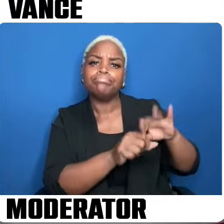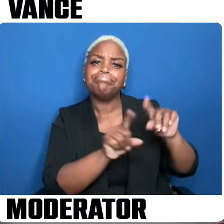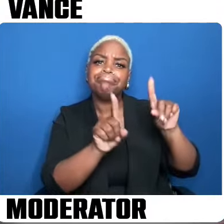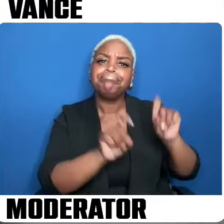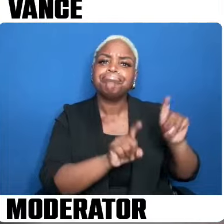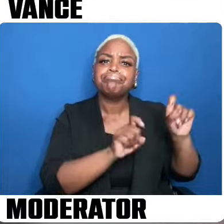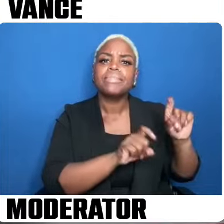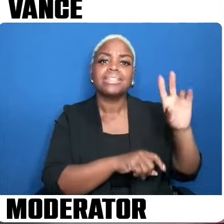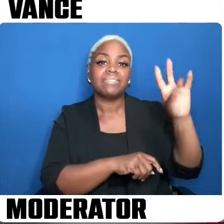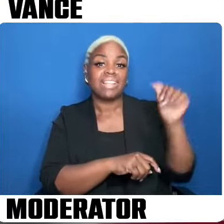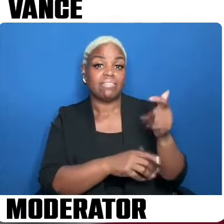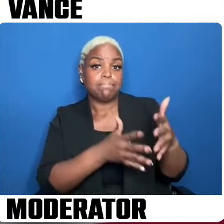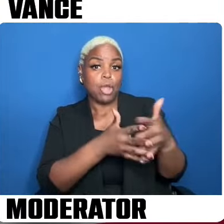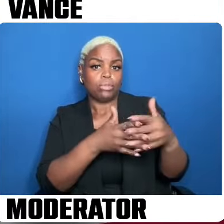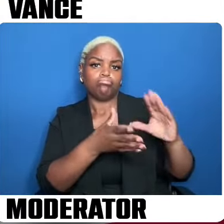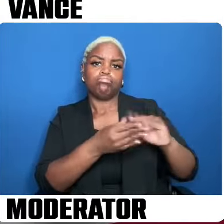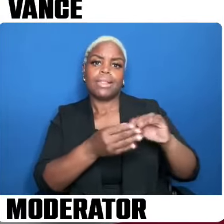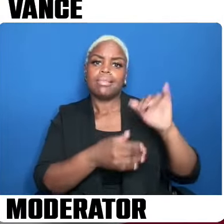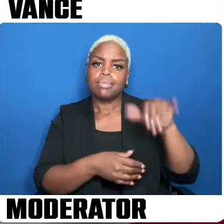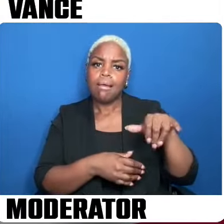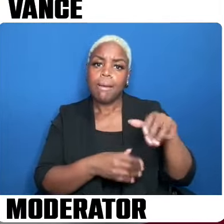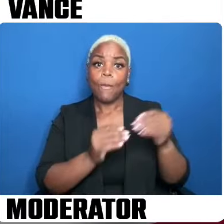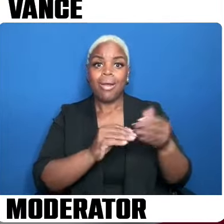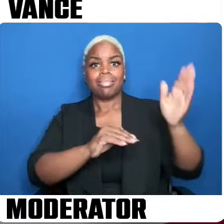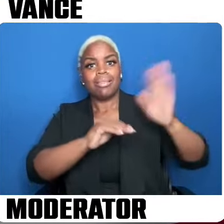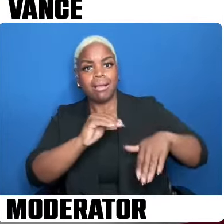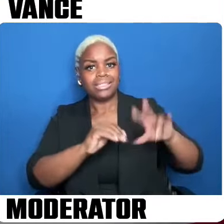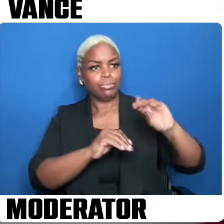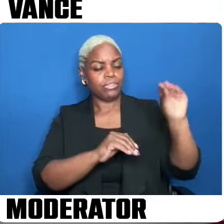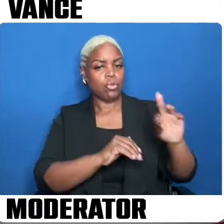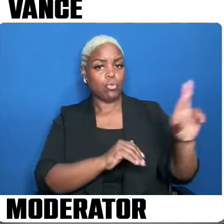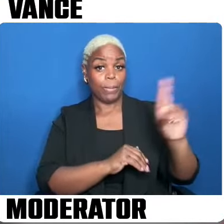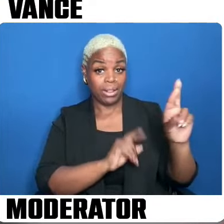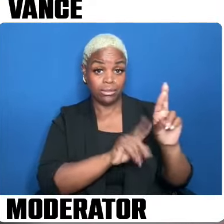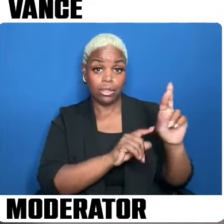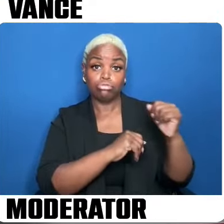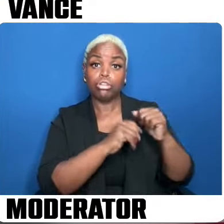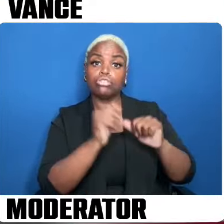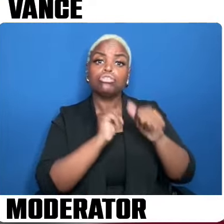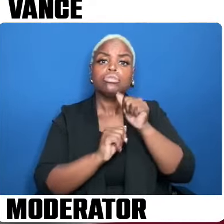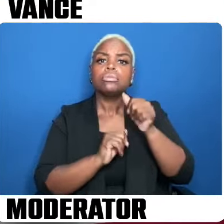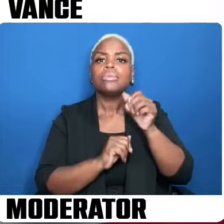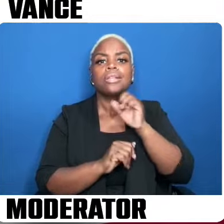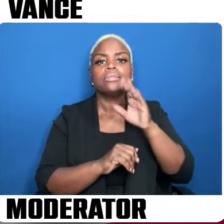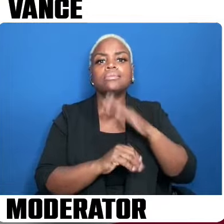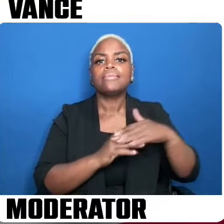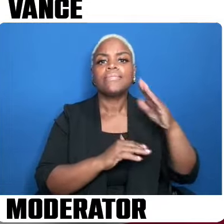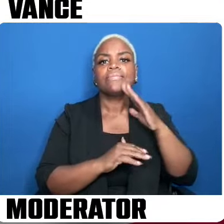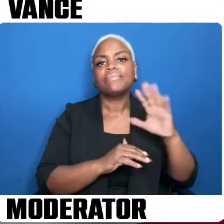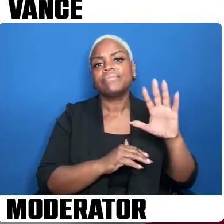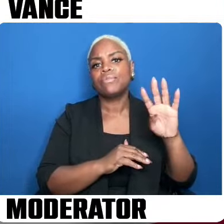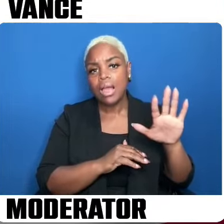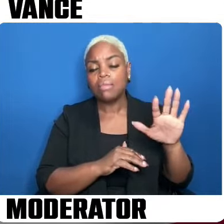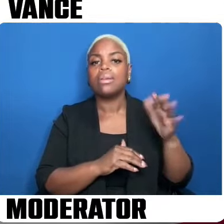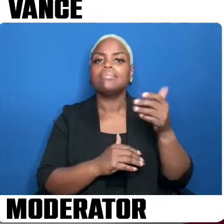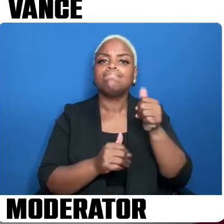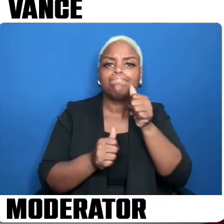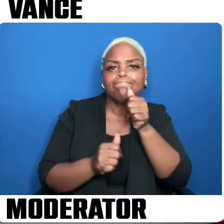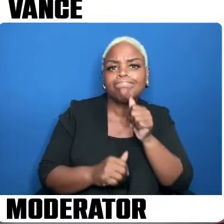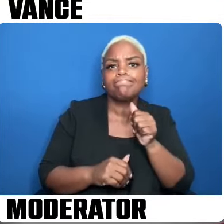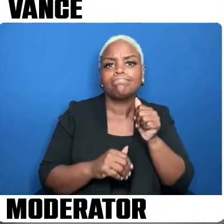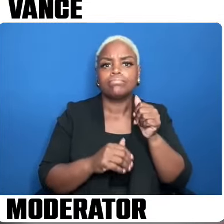responsibility would the Trump administration have to try and reduce the impact of climate change? I'll give you 2 minutes. Sure. So